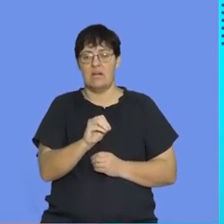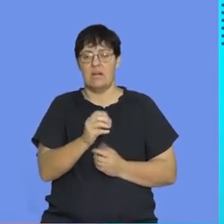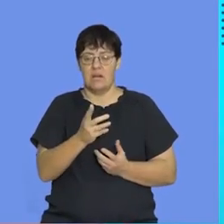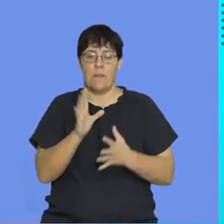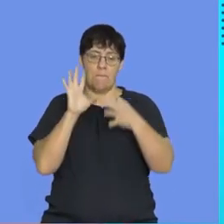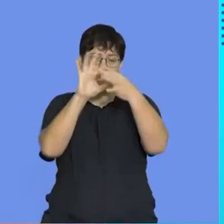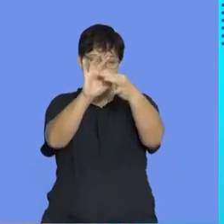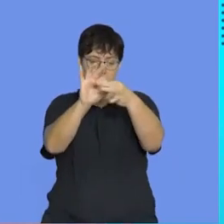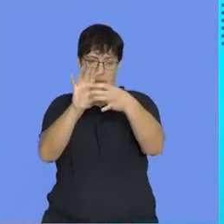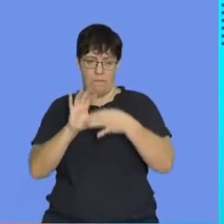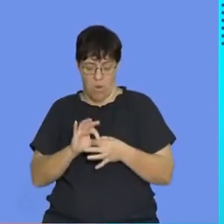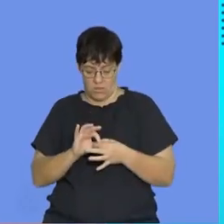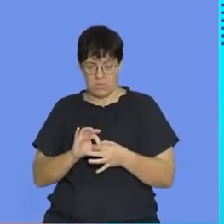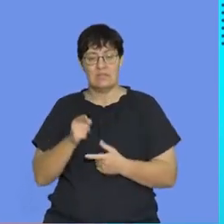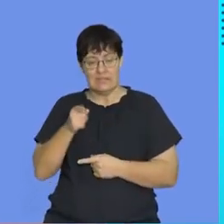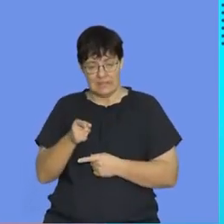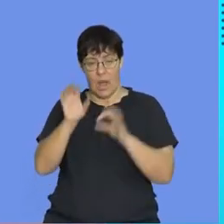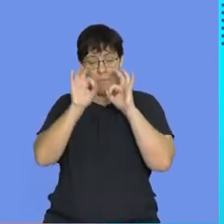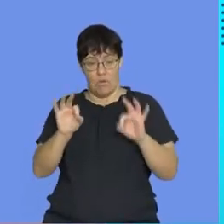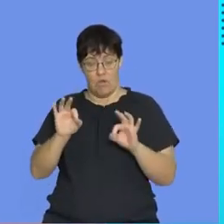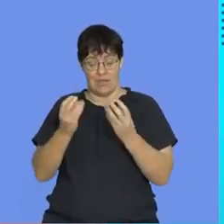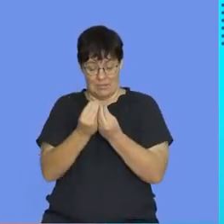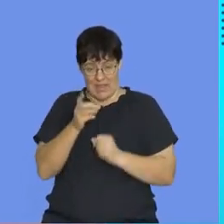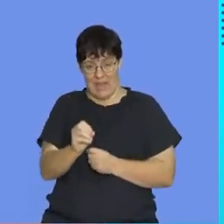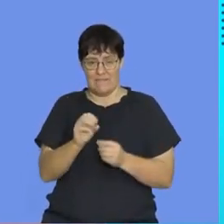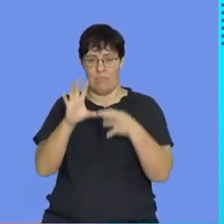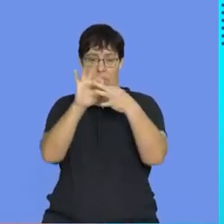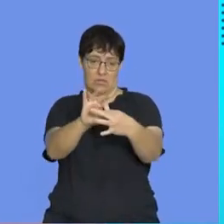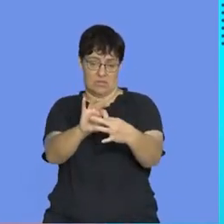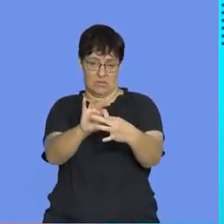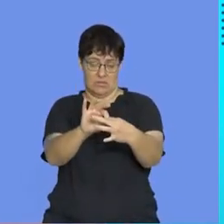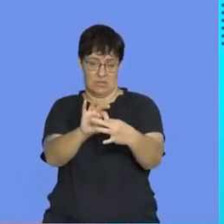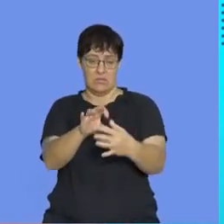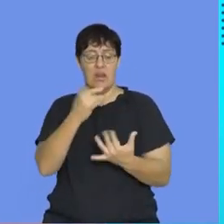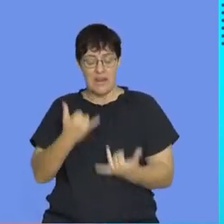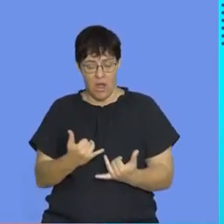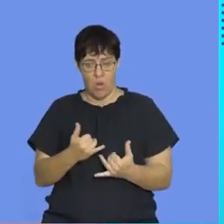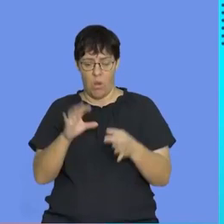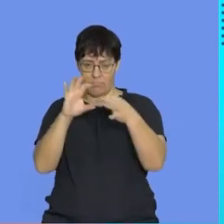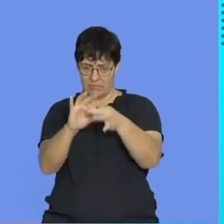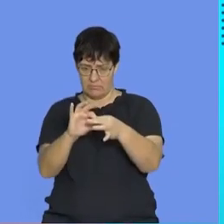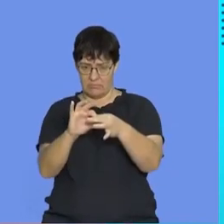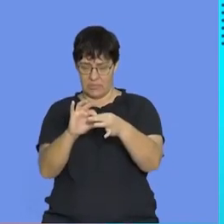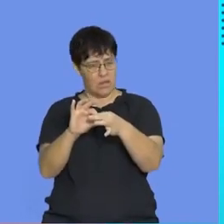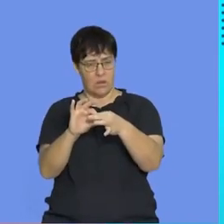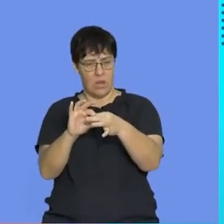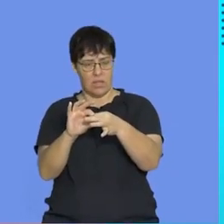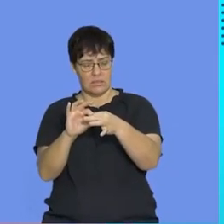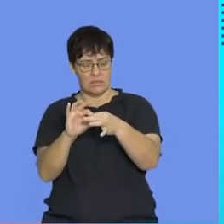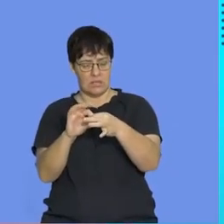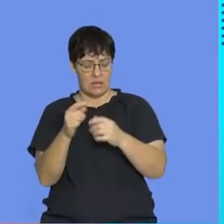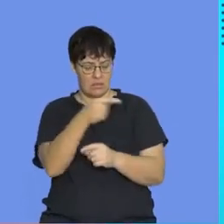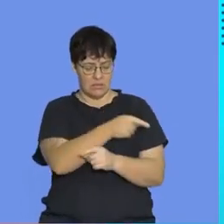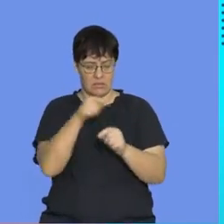between, the particles of these pure substances. So for us to actually get these particles to be rearranged such that at the